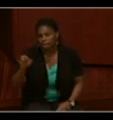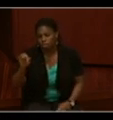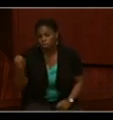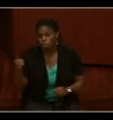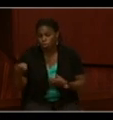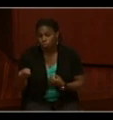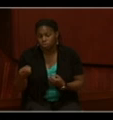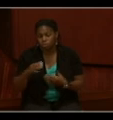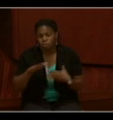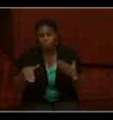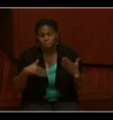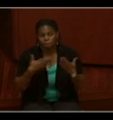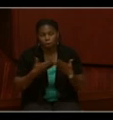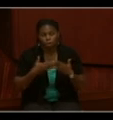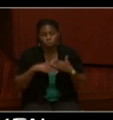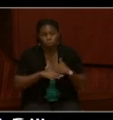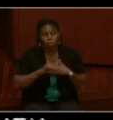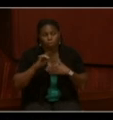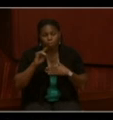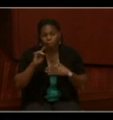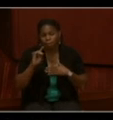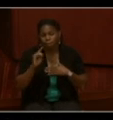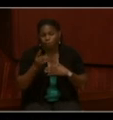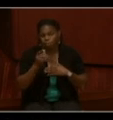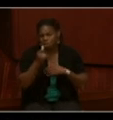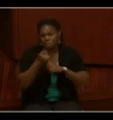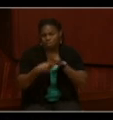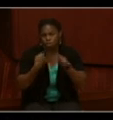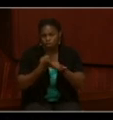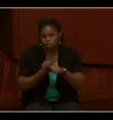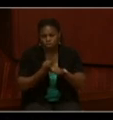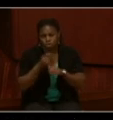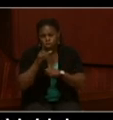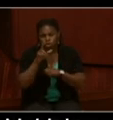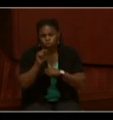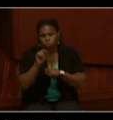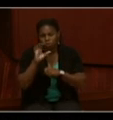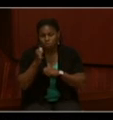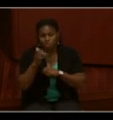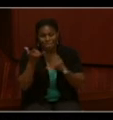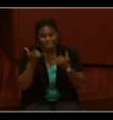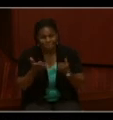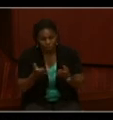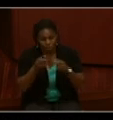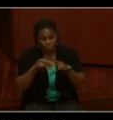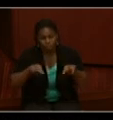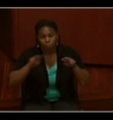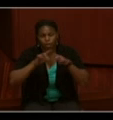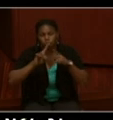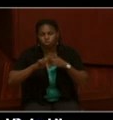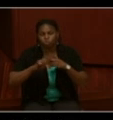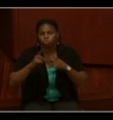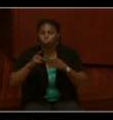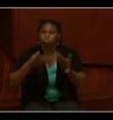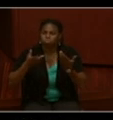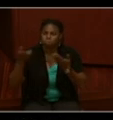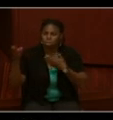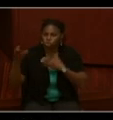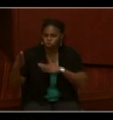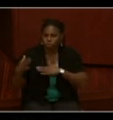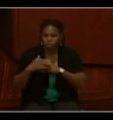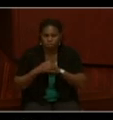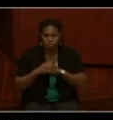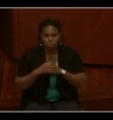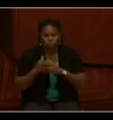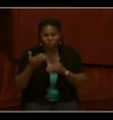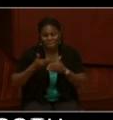all taken in the first decade of the 20th century and would now be invaluable to social historians. The next